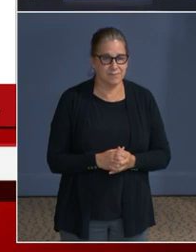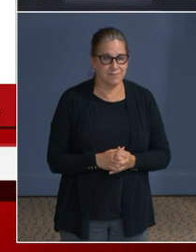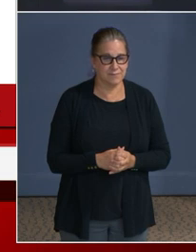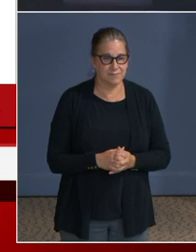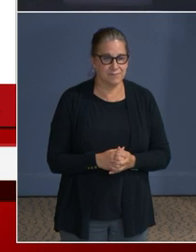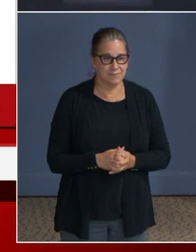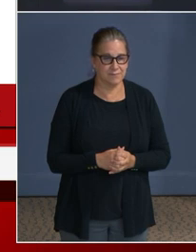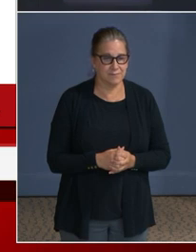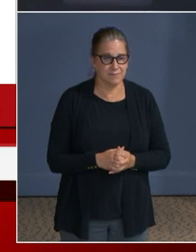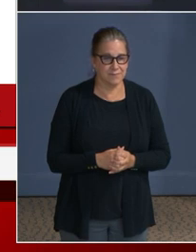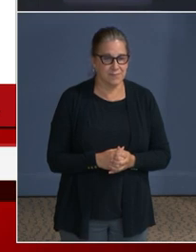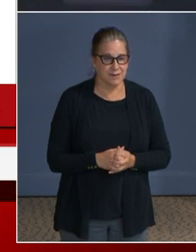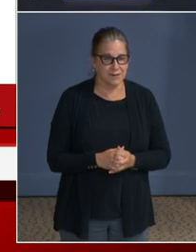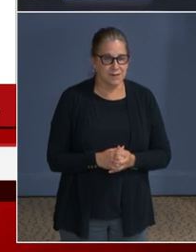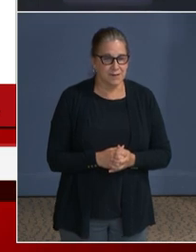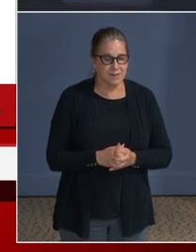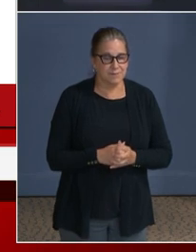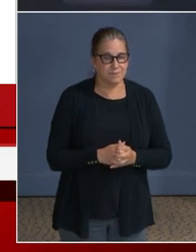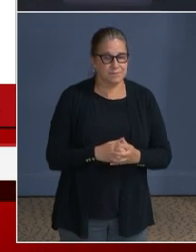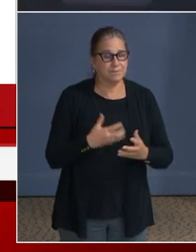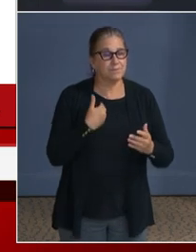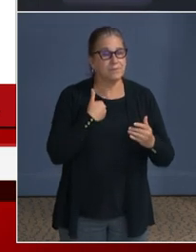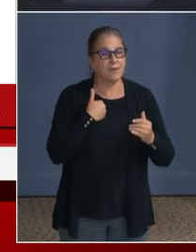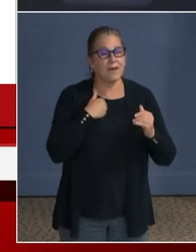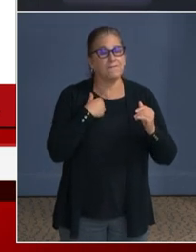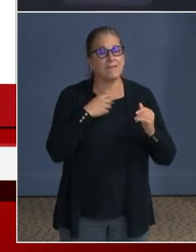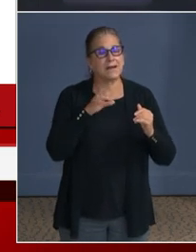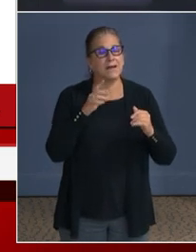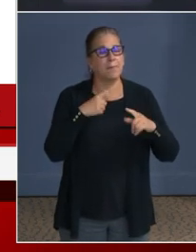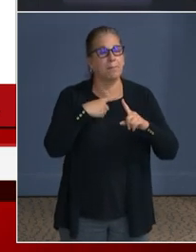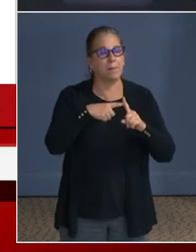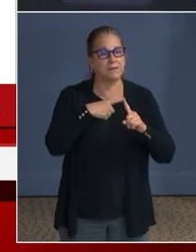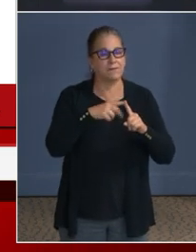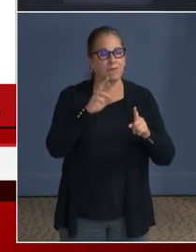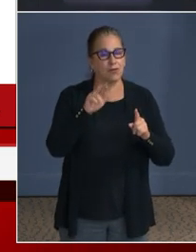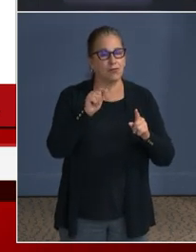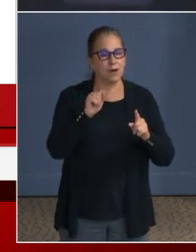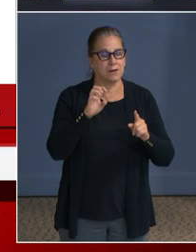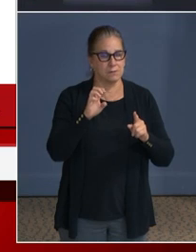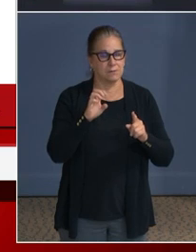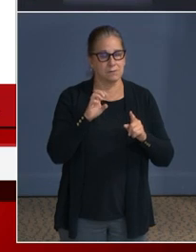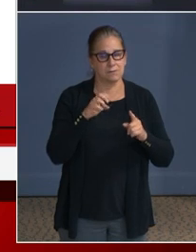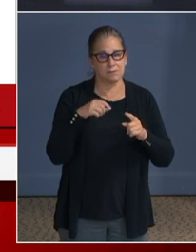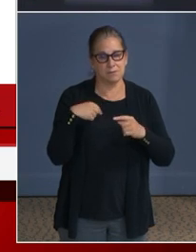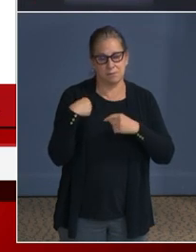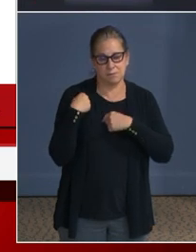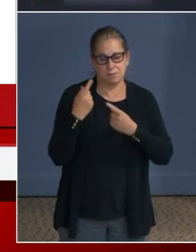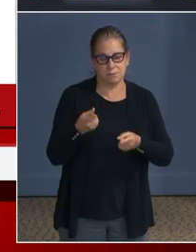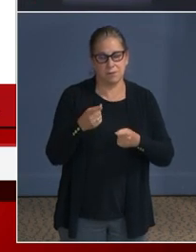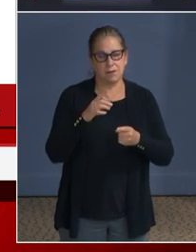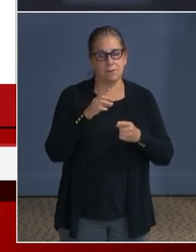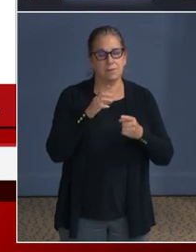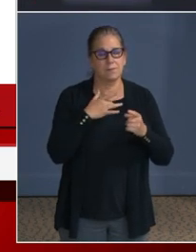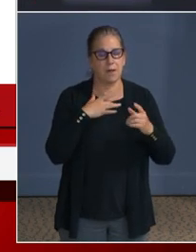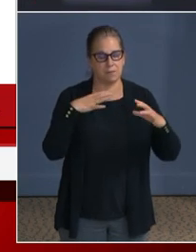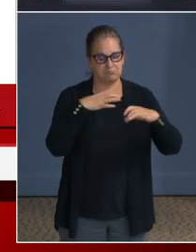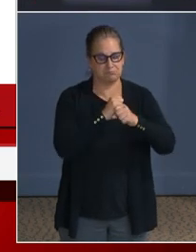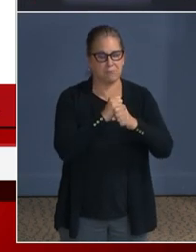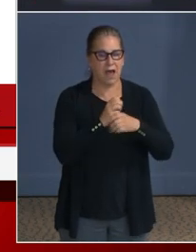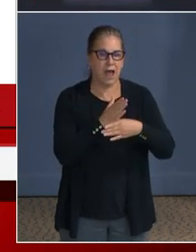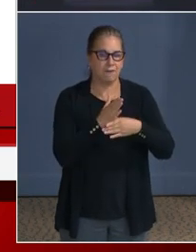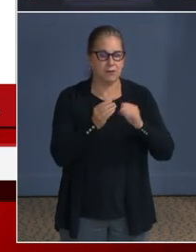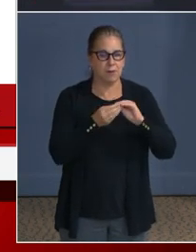a 7-day average instead of a daily rate. We will also be lowering the threshold to move to phase